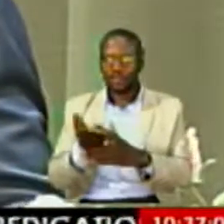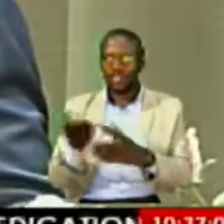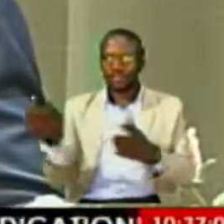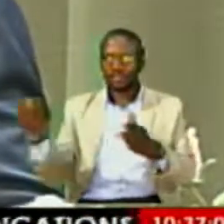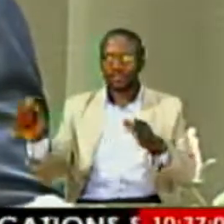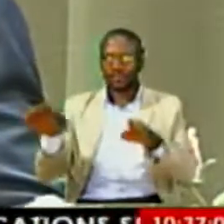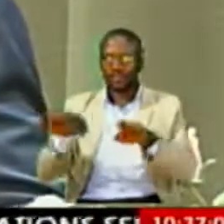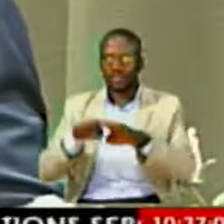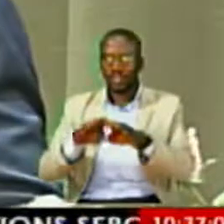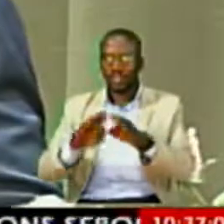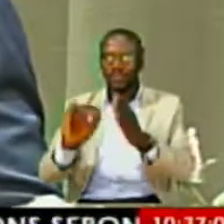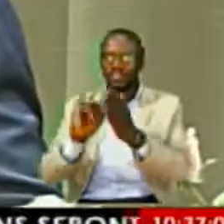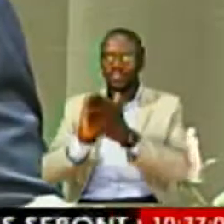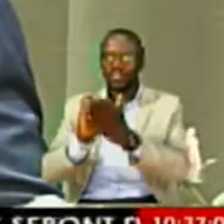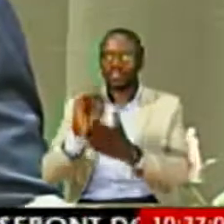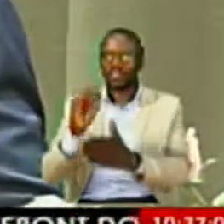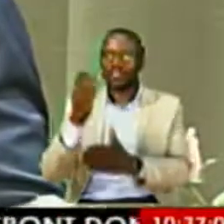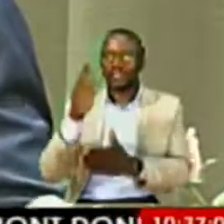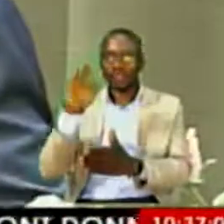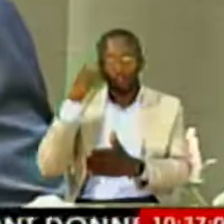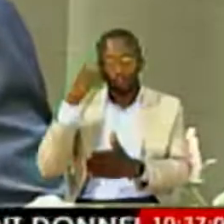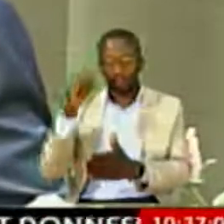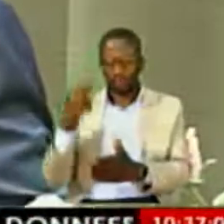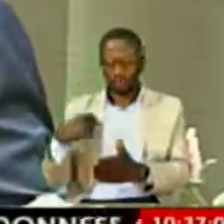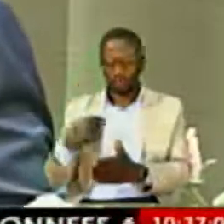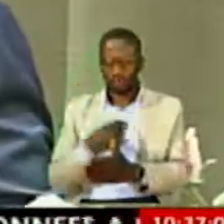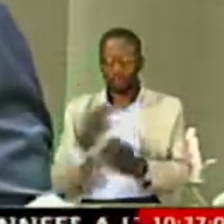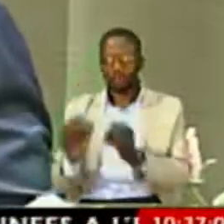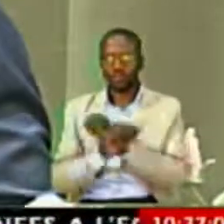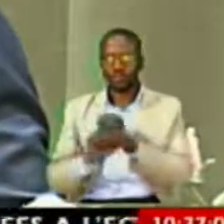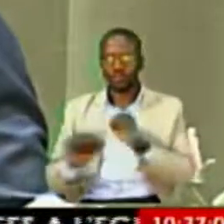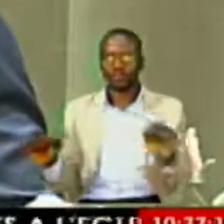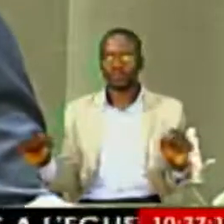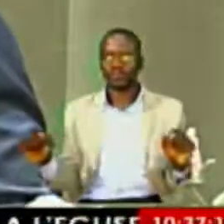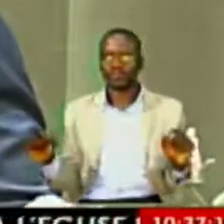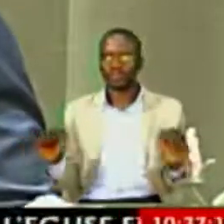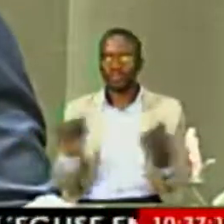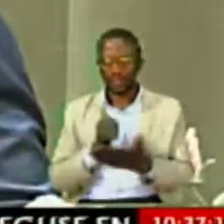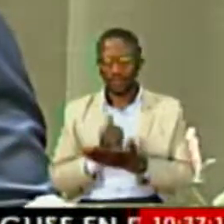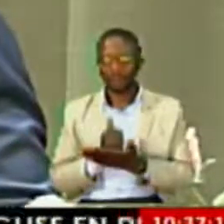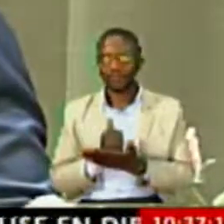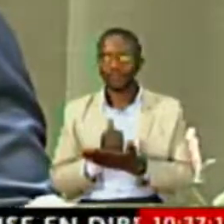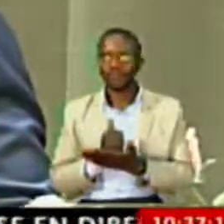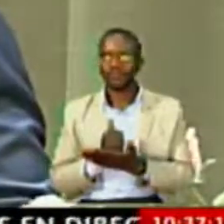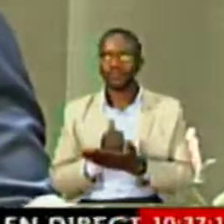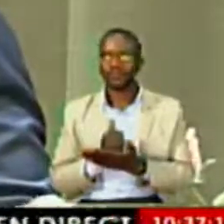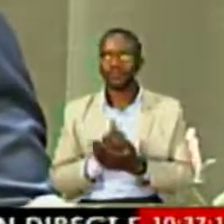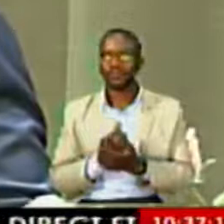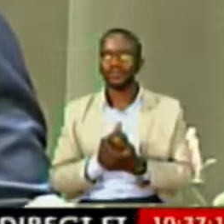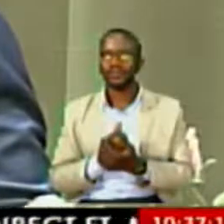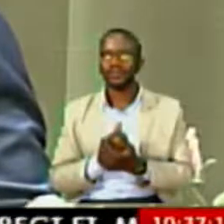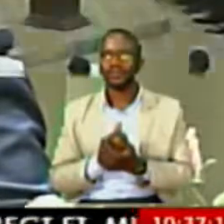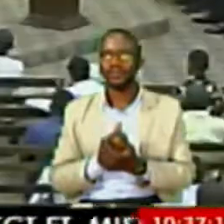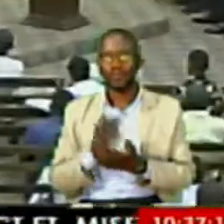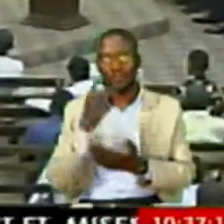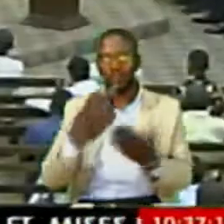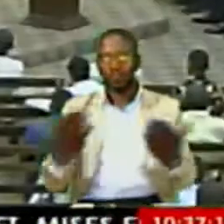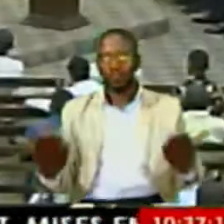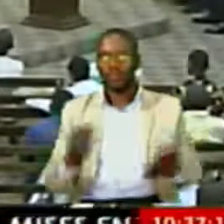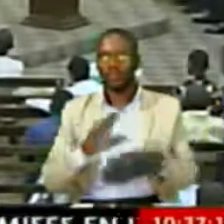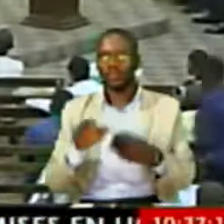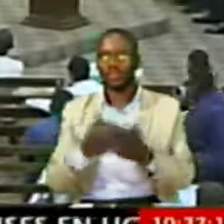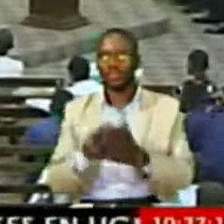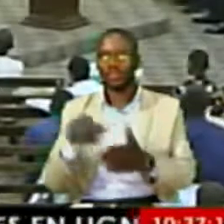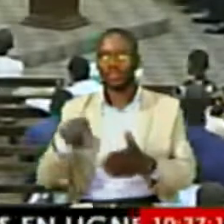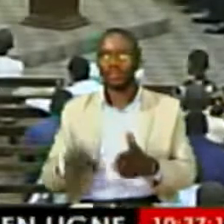birth. C'était pour nous. Pour nous sauver. So that he may save us. Amen. Amen. Voilà ce que Dieu avait comme plan.